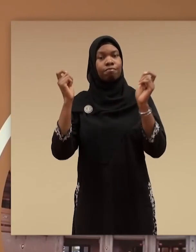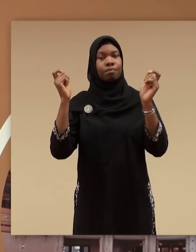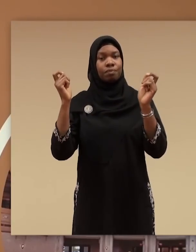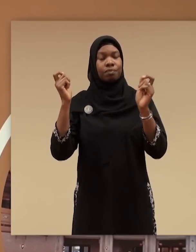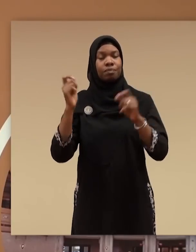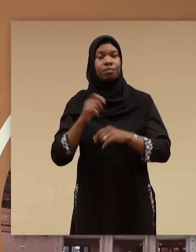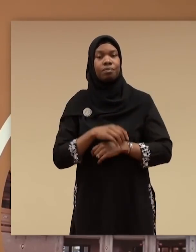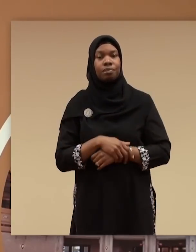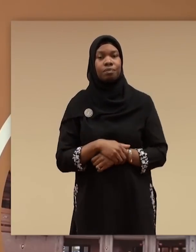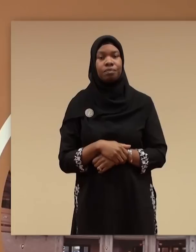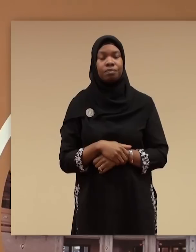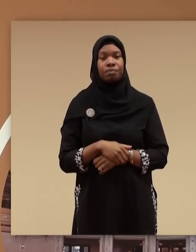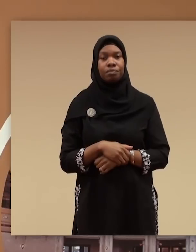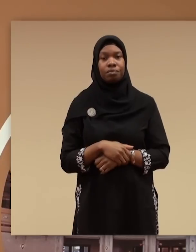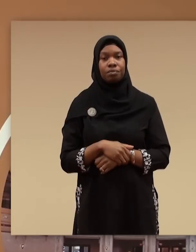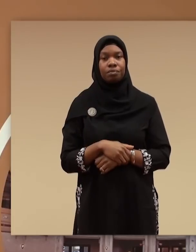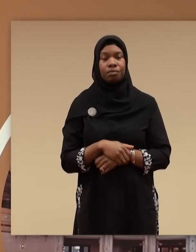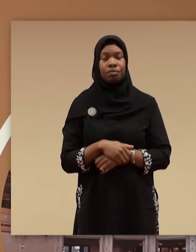conqueror of Mecca.